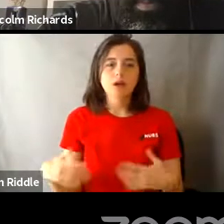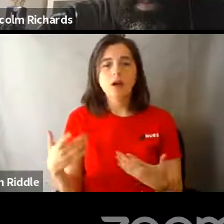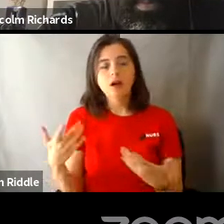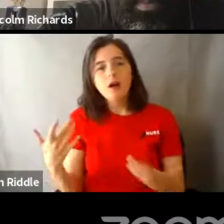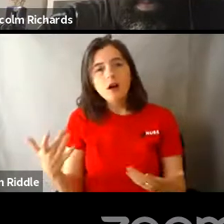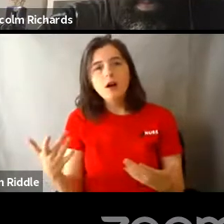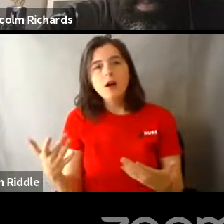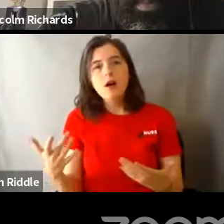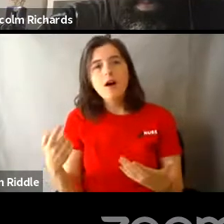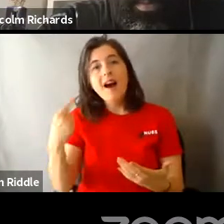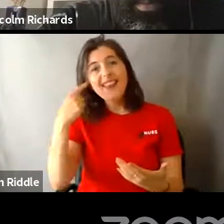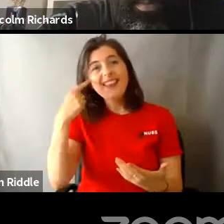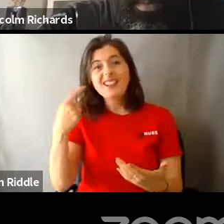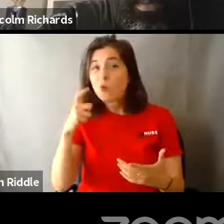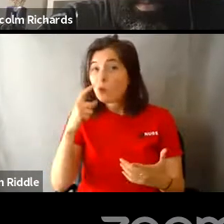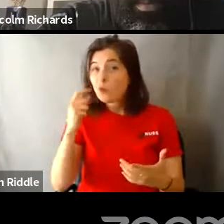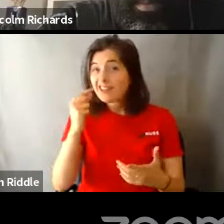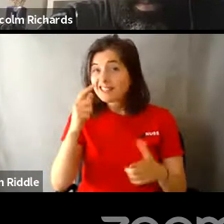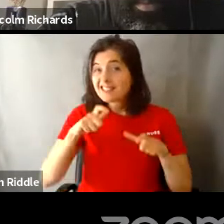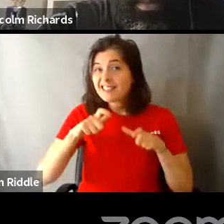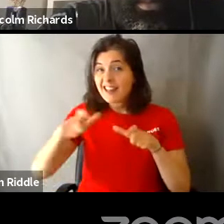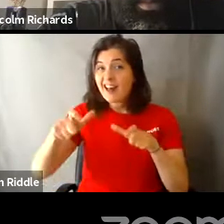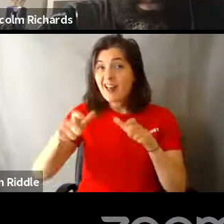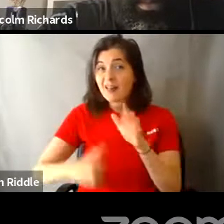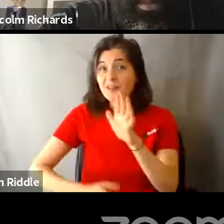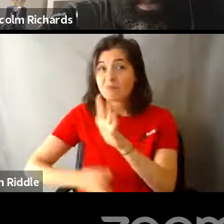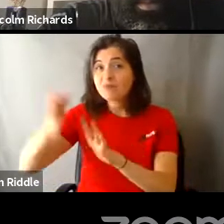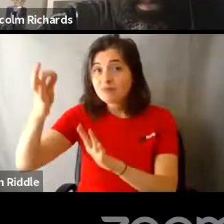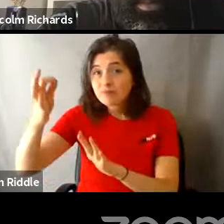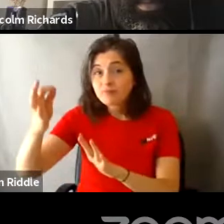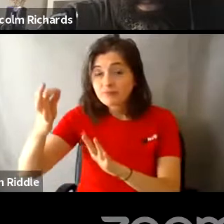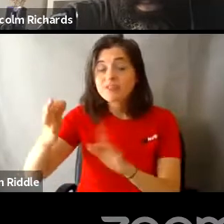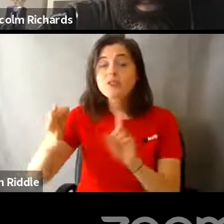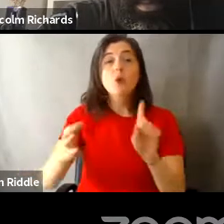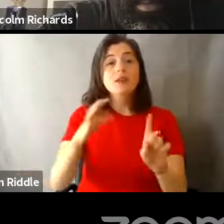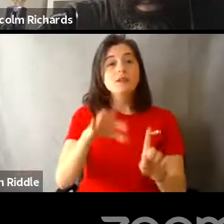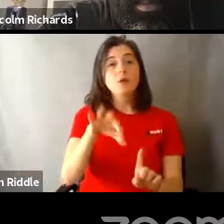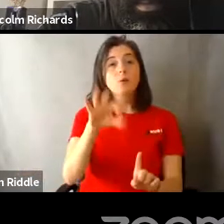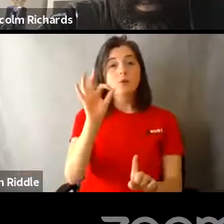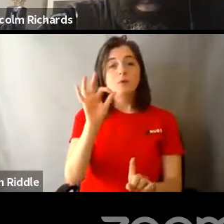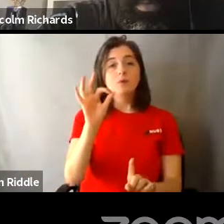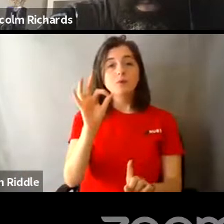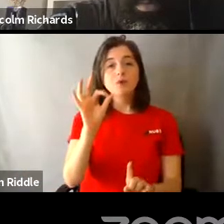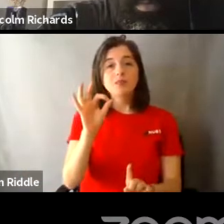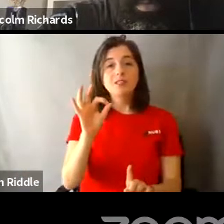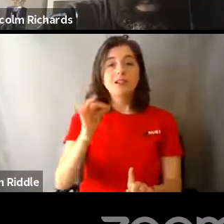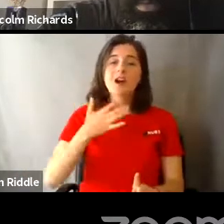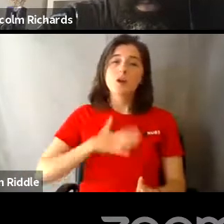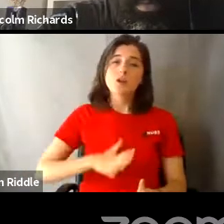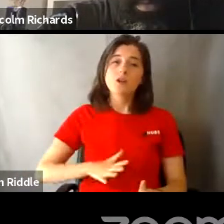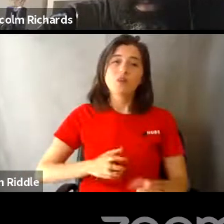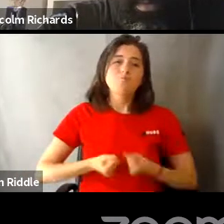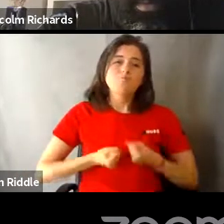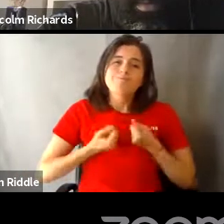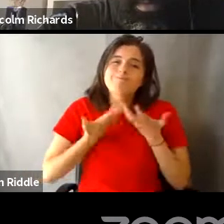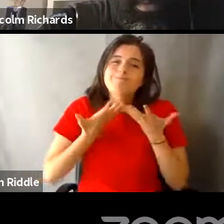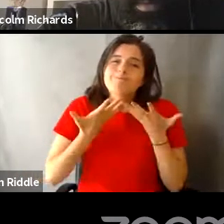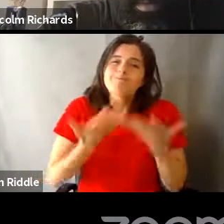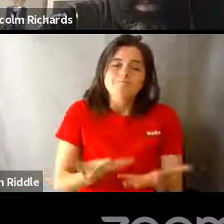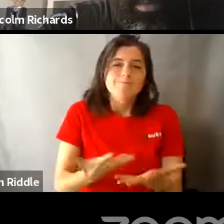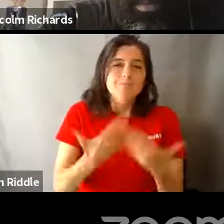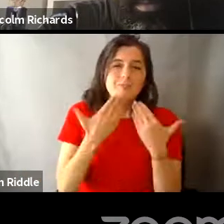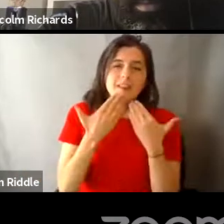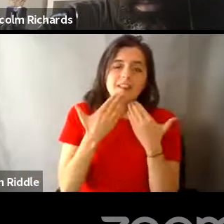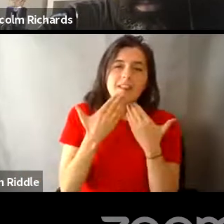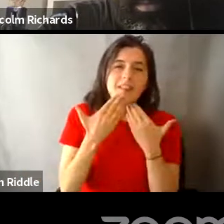much more to do. I take this opportunity to express our gratitude to those